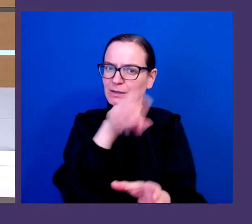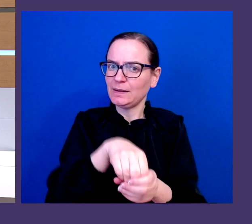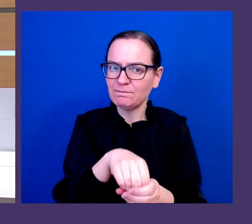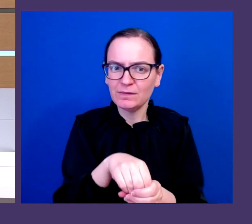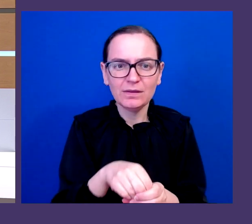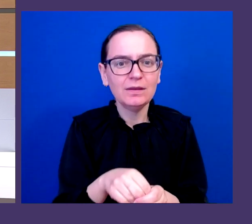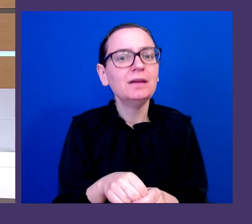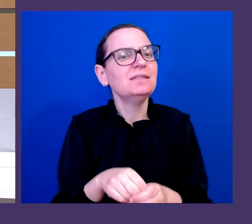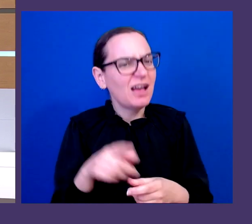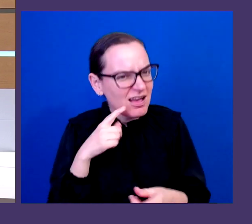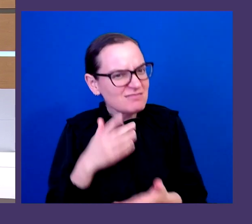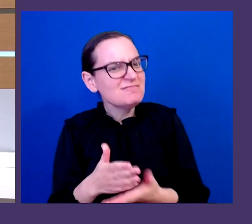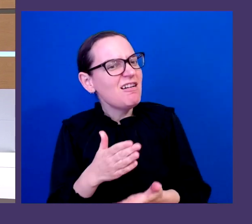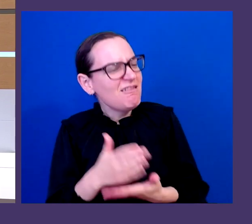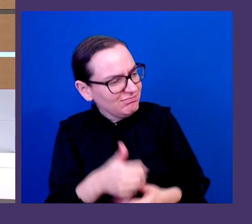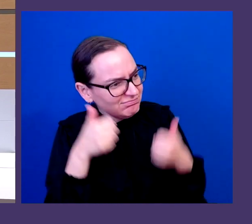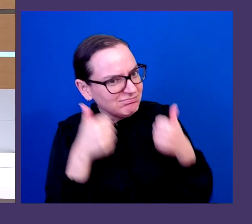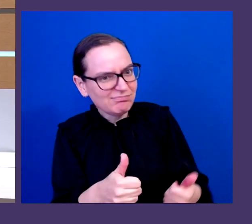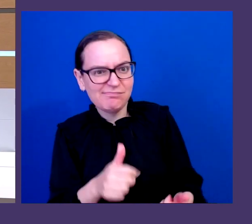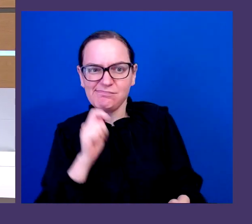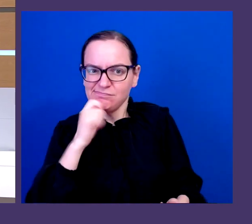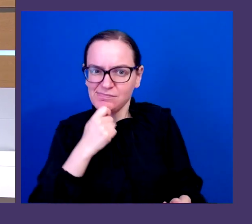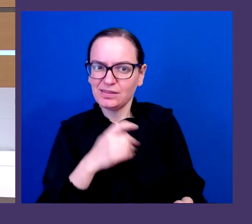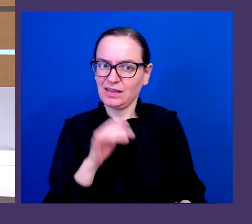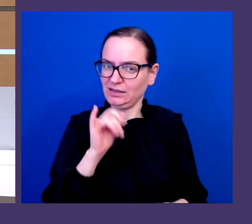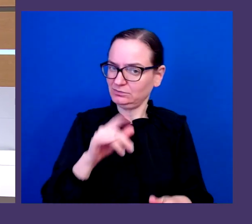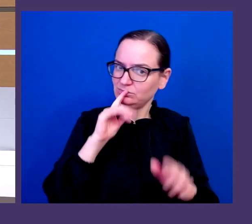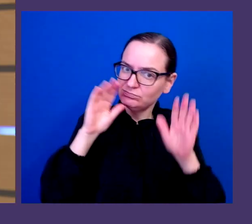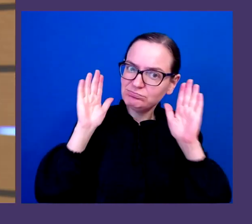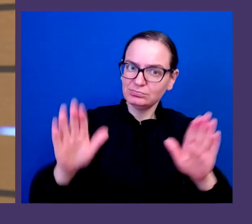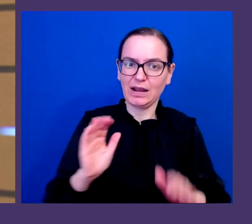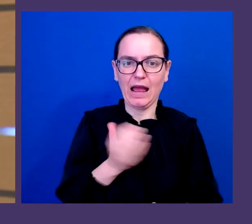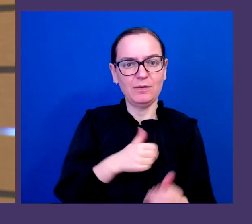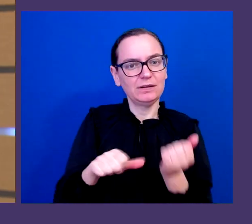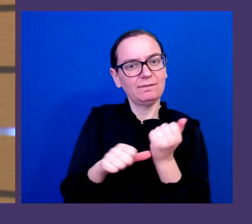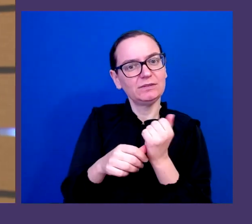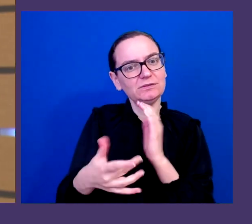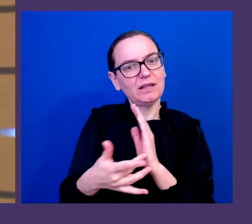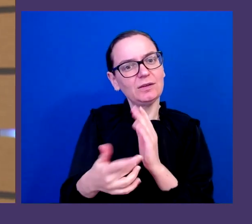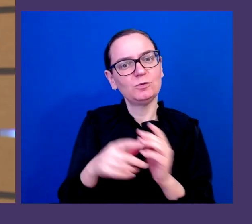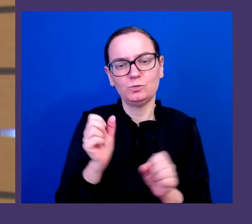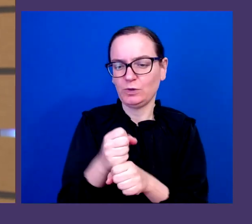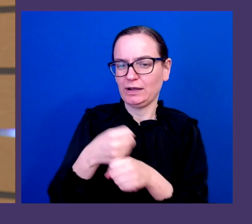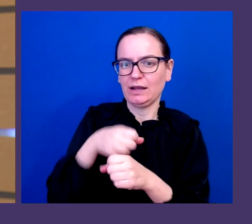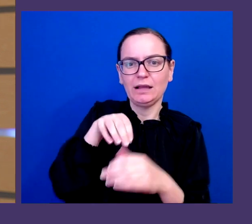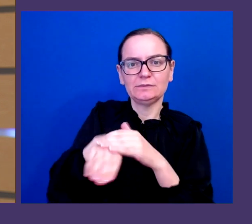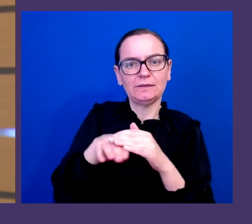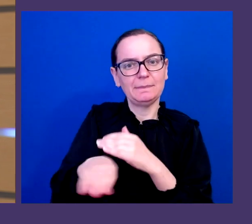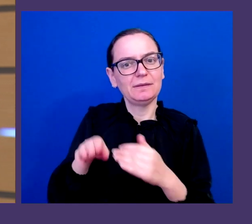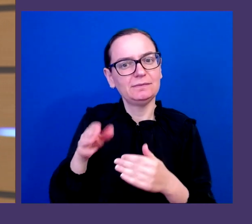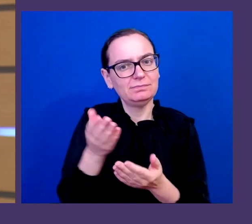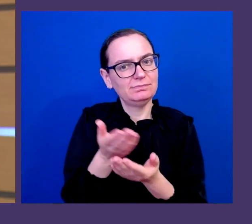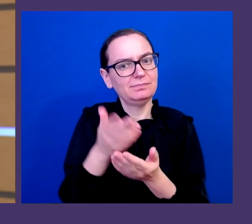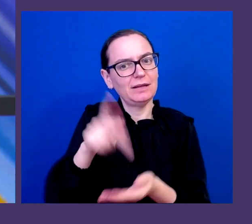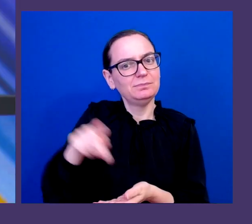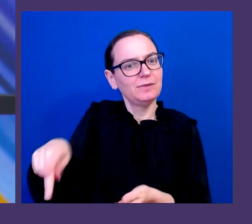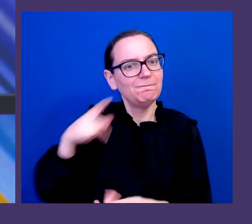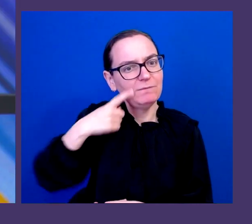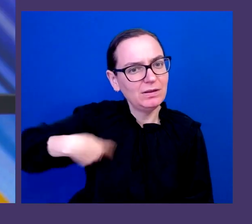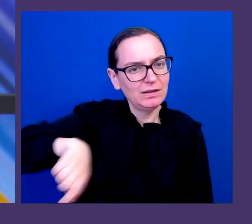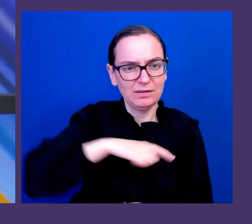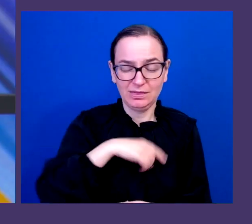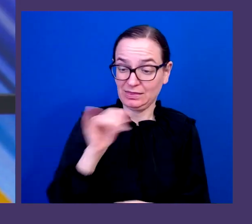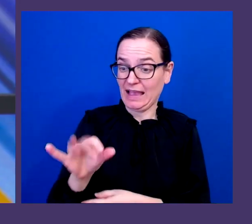assistive technology is creating accessible decks. Yes. But these kind of features help anybody making any deck have it be accessible, right?